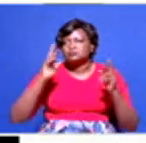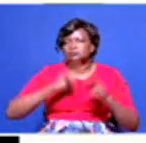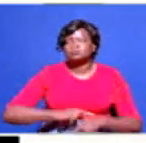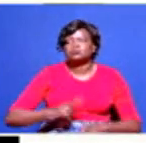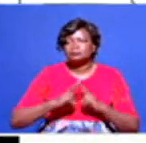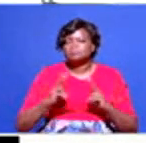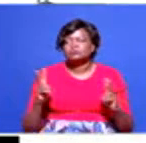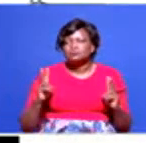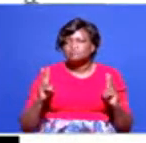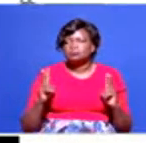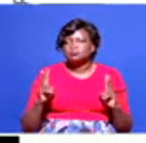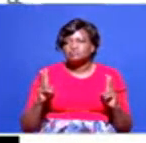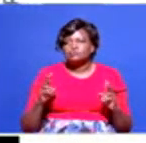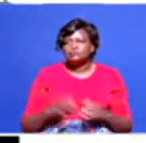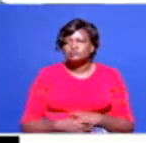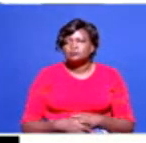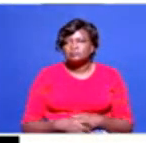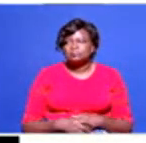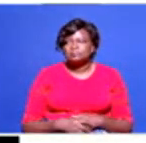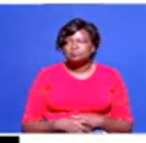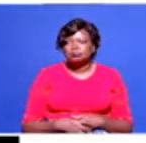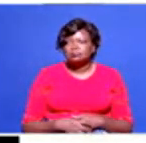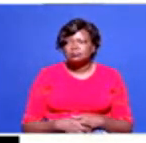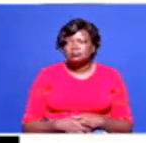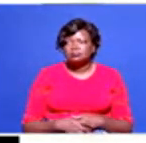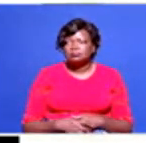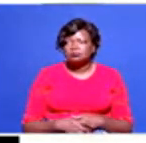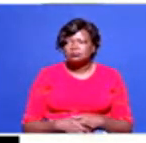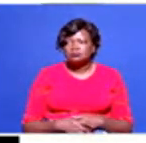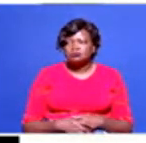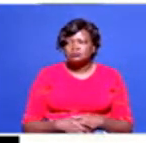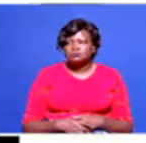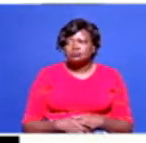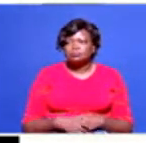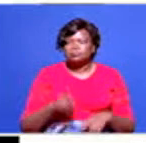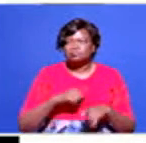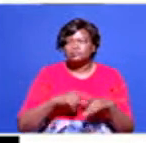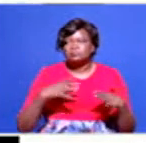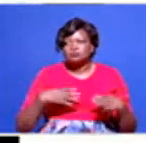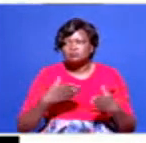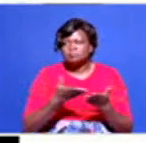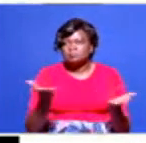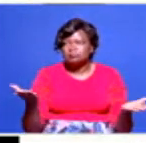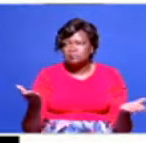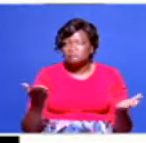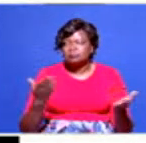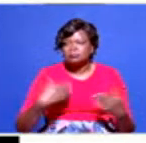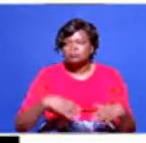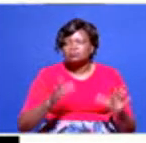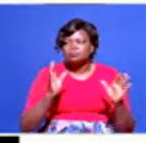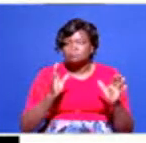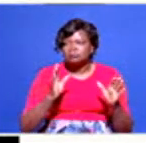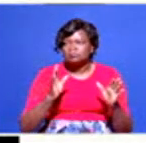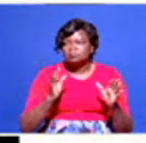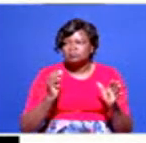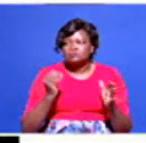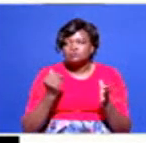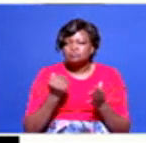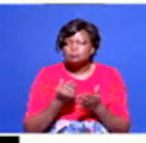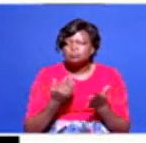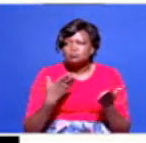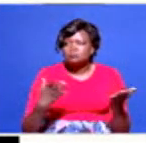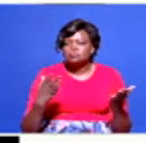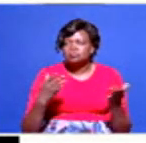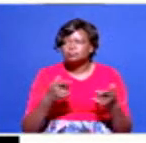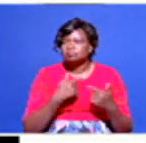peace. Wycliffe tweeted, while some people were here, they left footprints in our